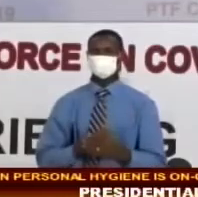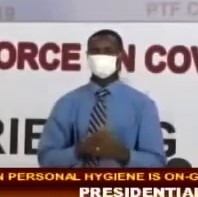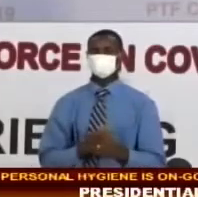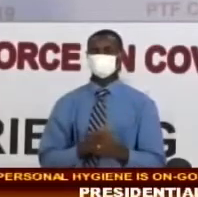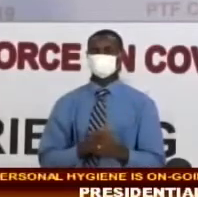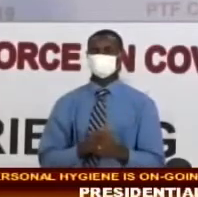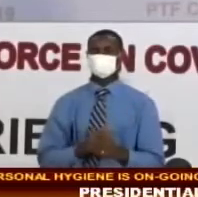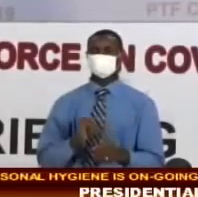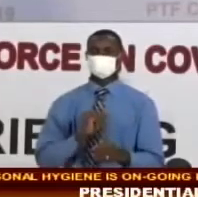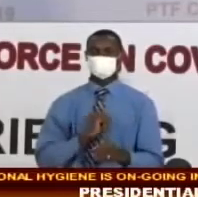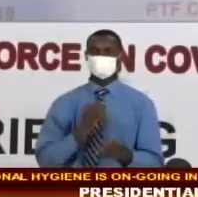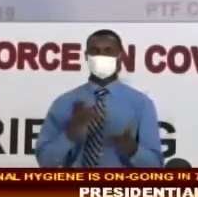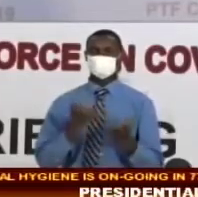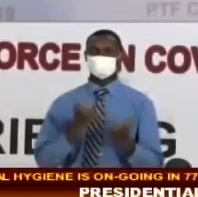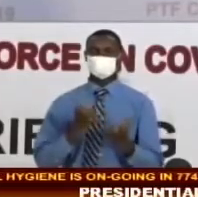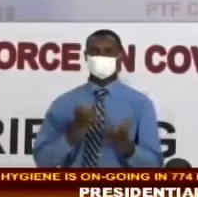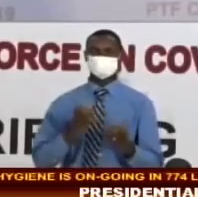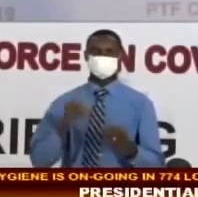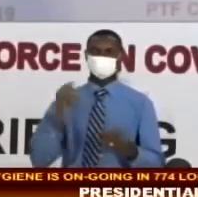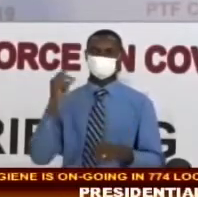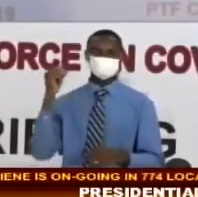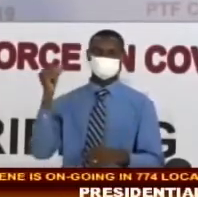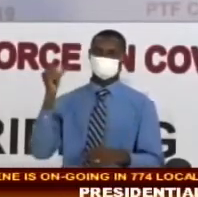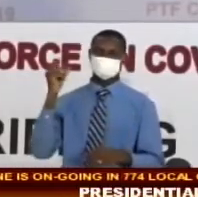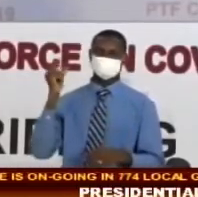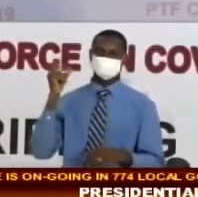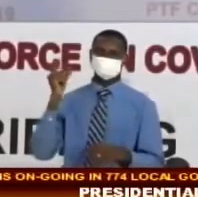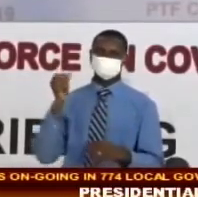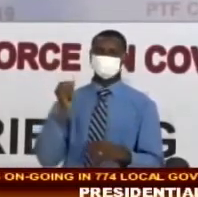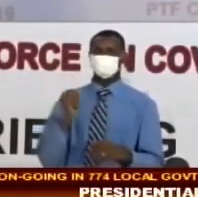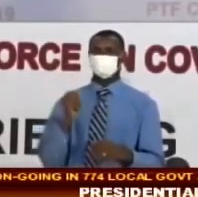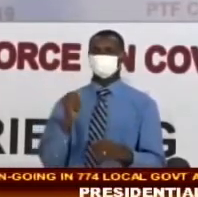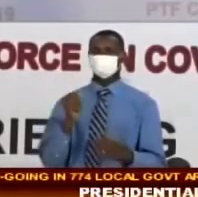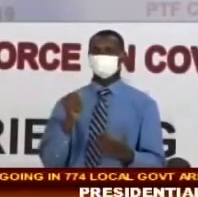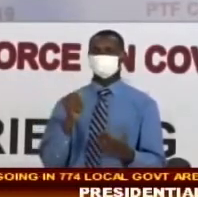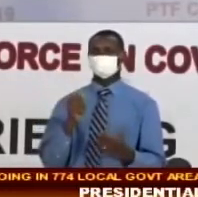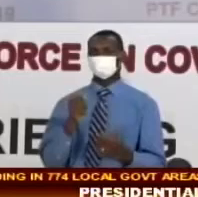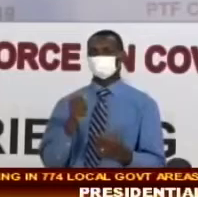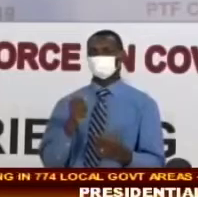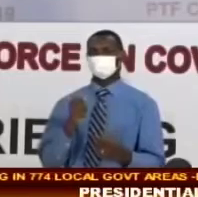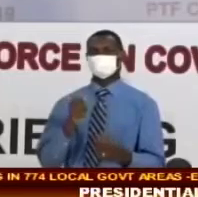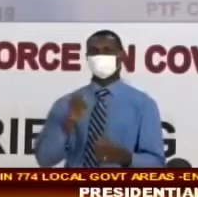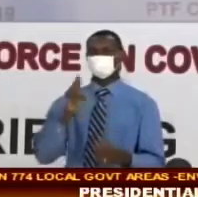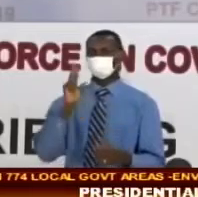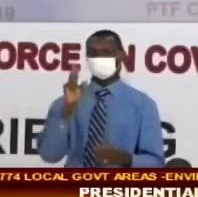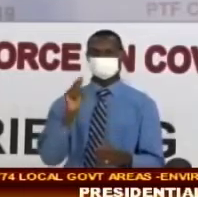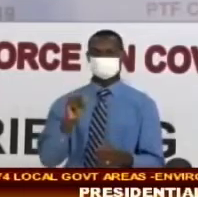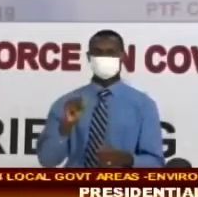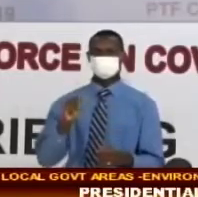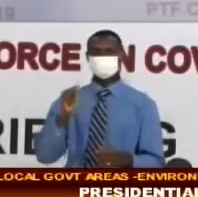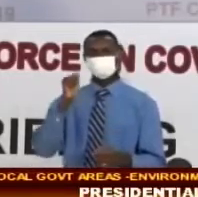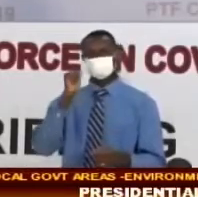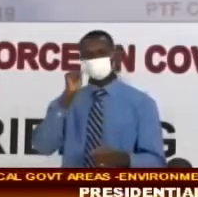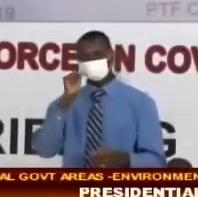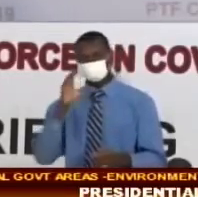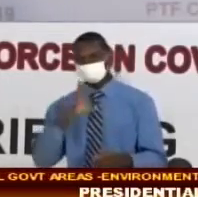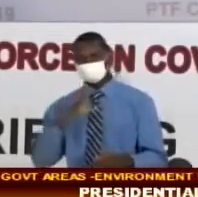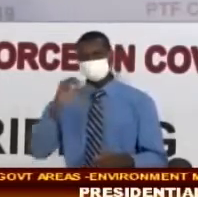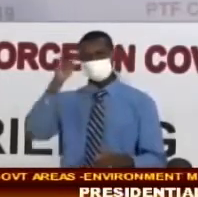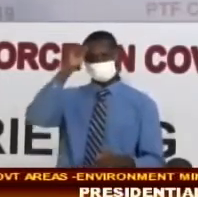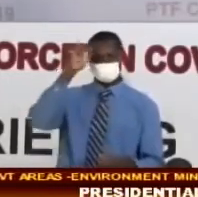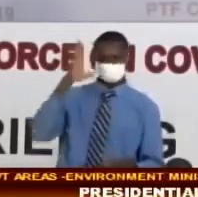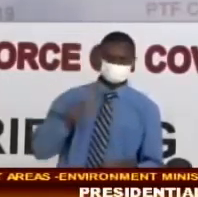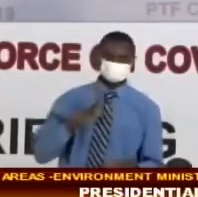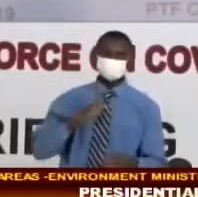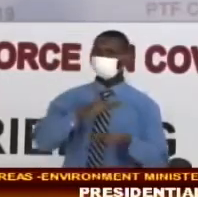time ago corrected while I was in the House of Reps that there are no ladies and gentlemen of the media. They are all gentlemen of the media. I've